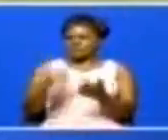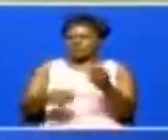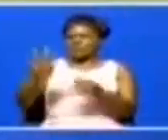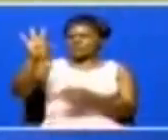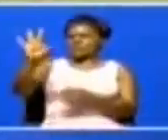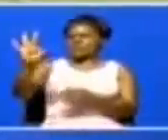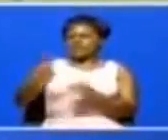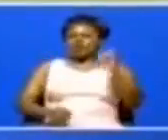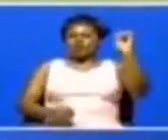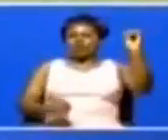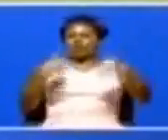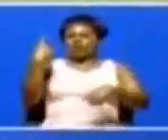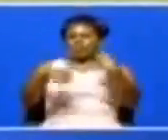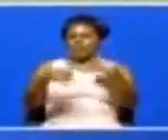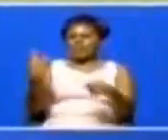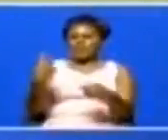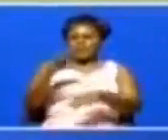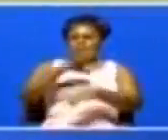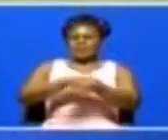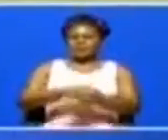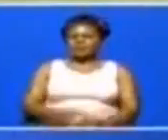3-0 win over rival St. Anthony.